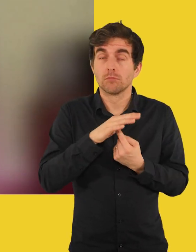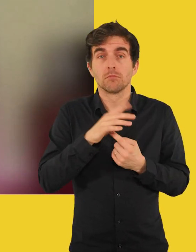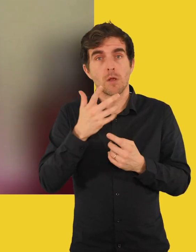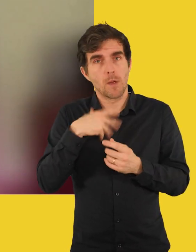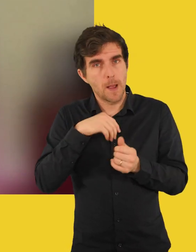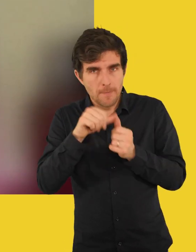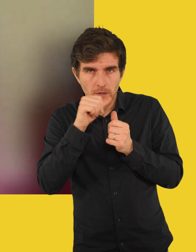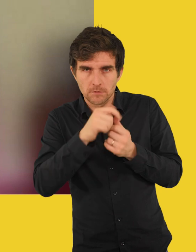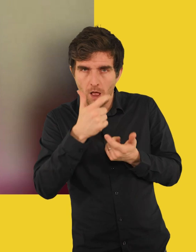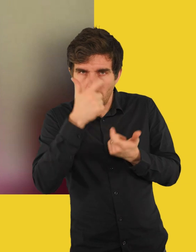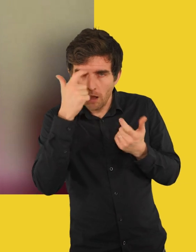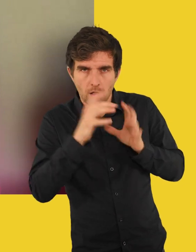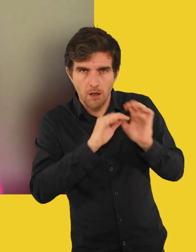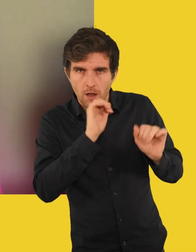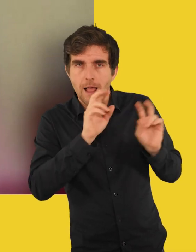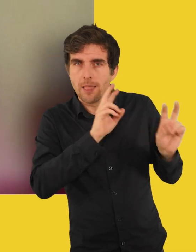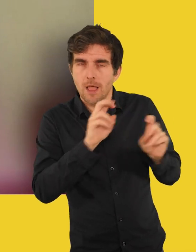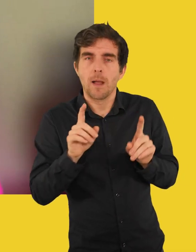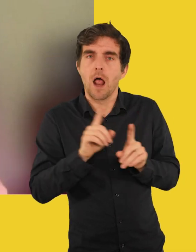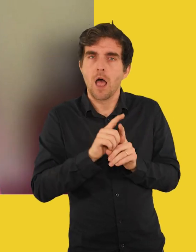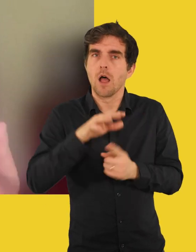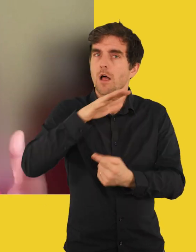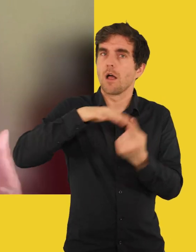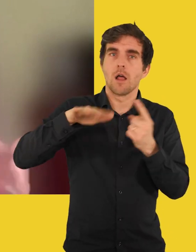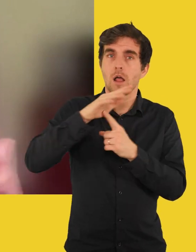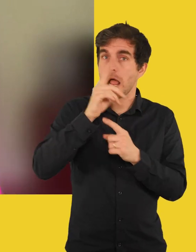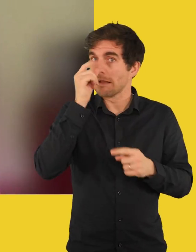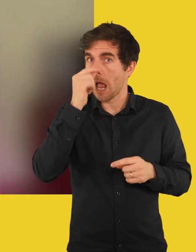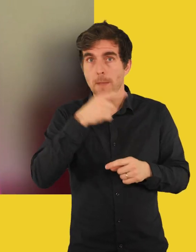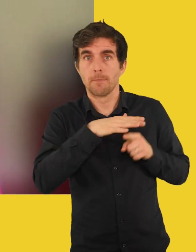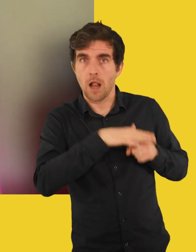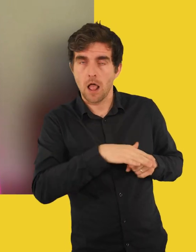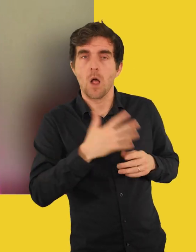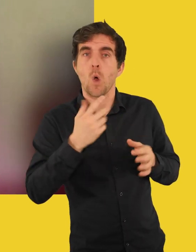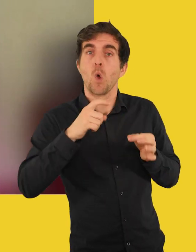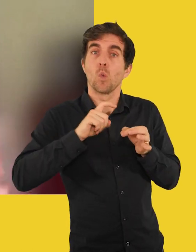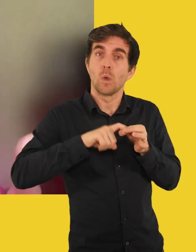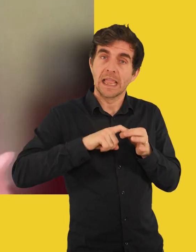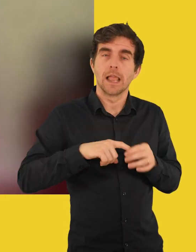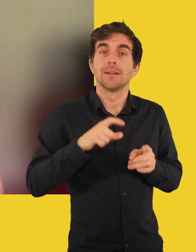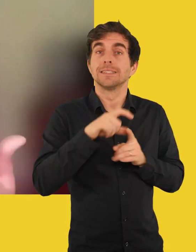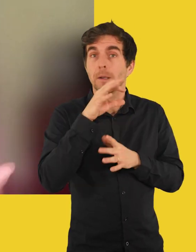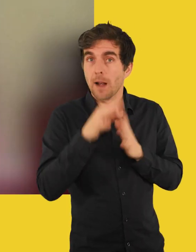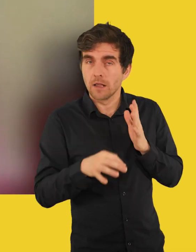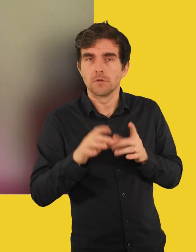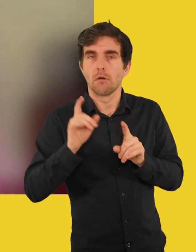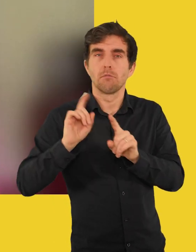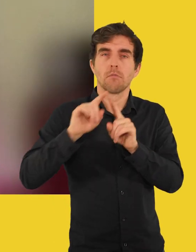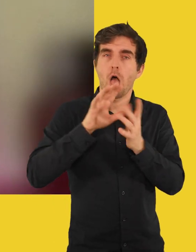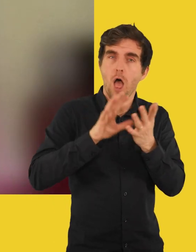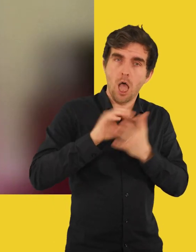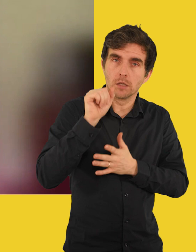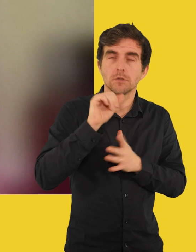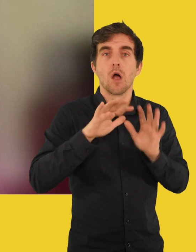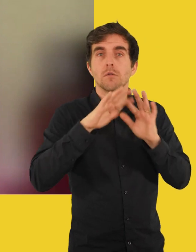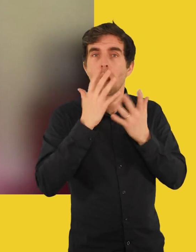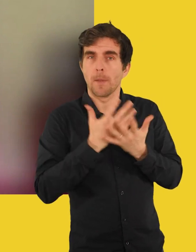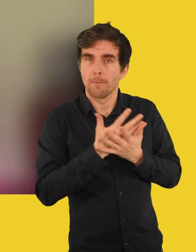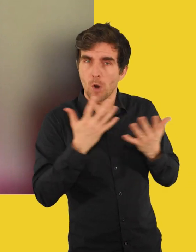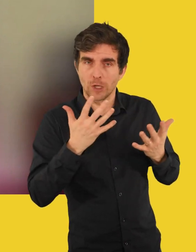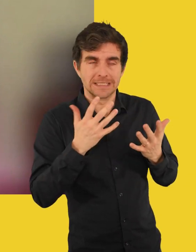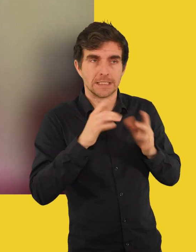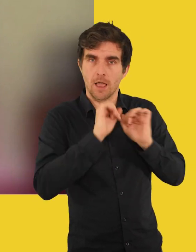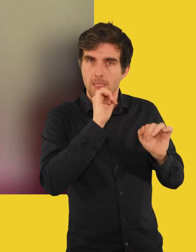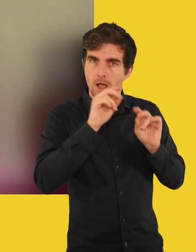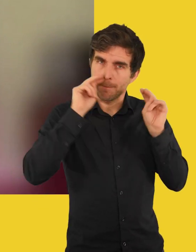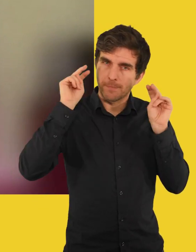marginalized communities and better understand themes like eco-ableism, queer, disabled, and multicultural